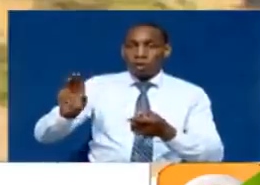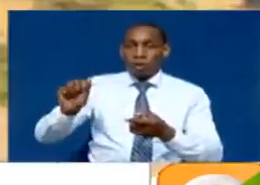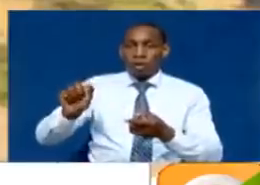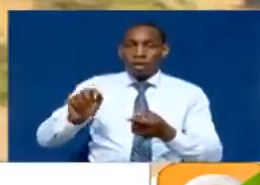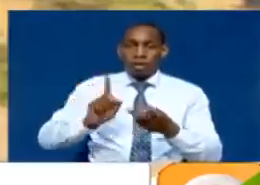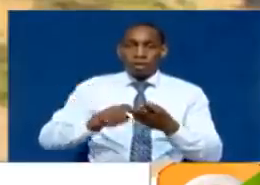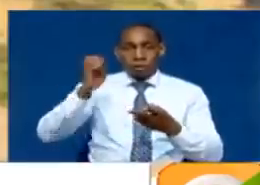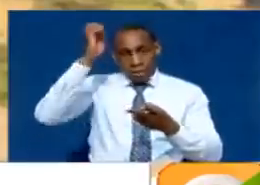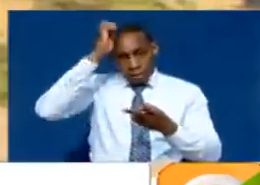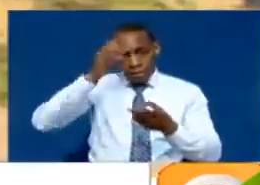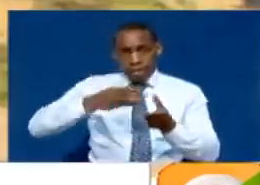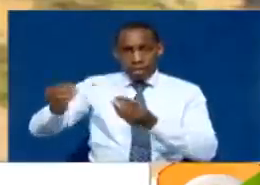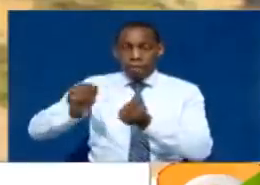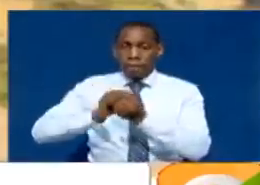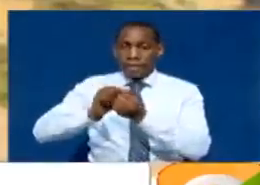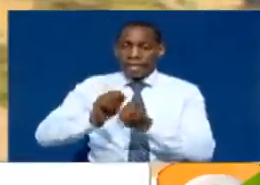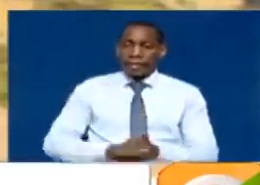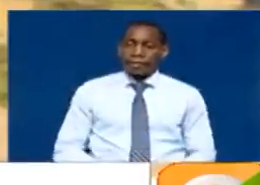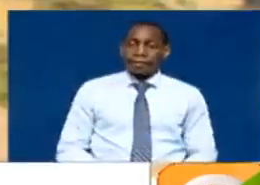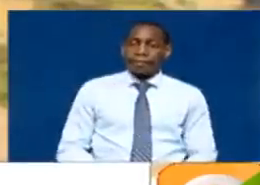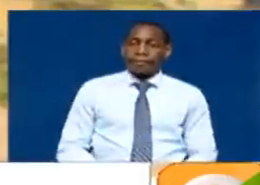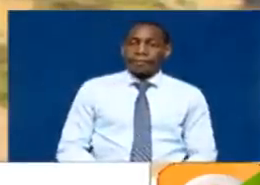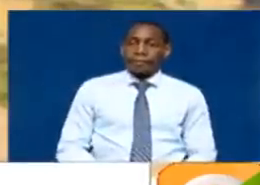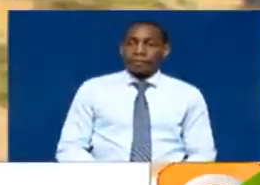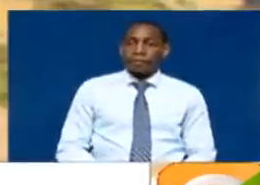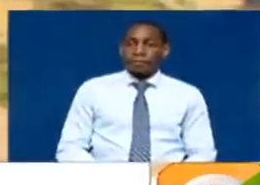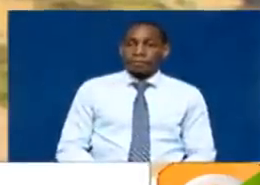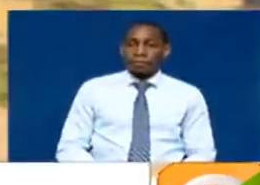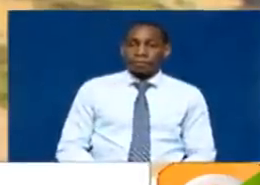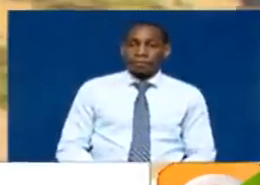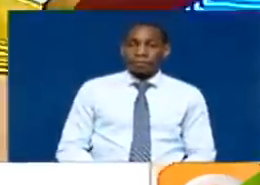and Eldoret on Friday. Stephen Leto, Citizen TV, Nairobi.